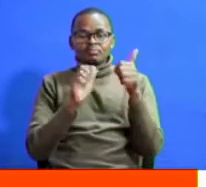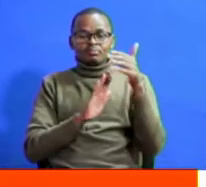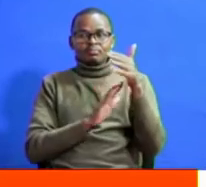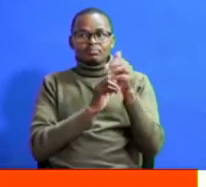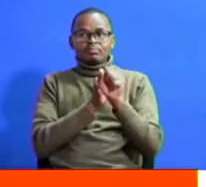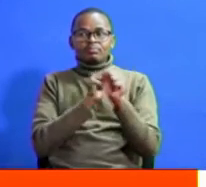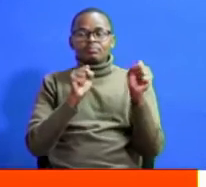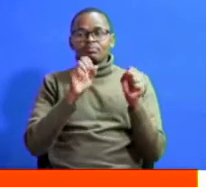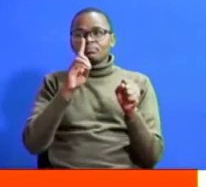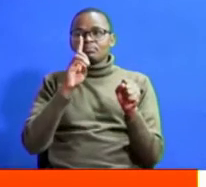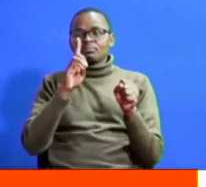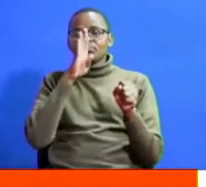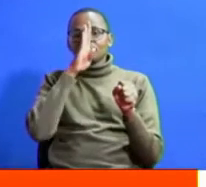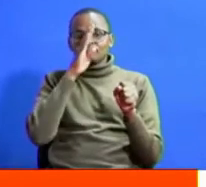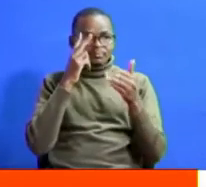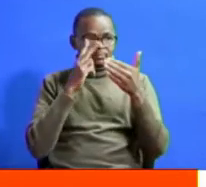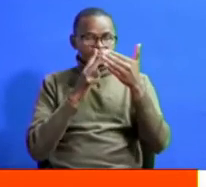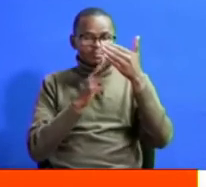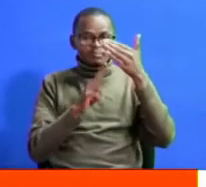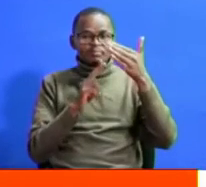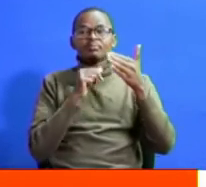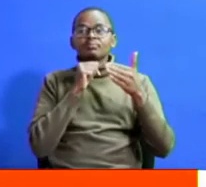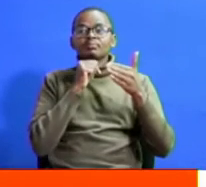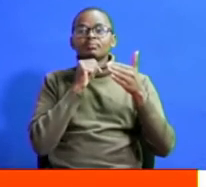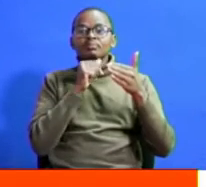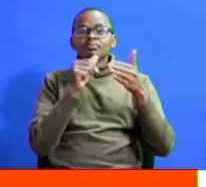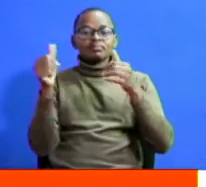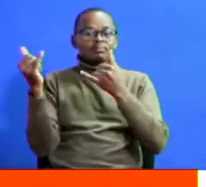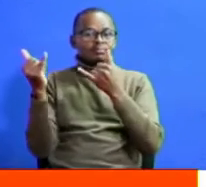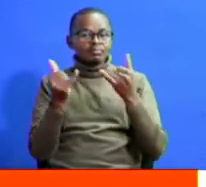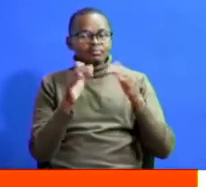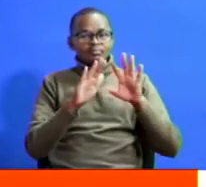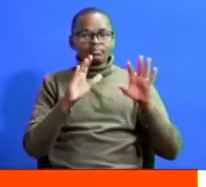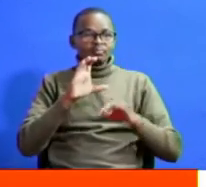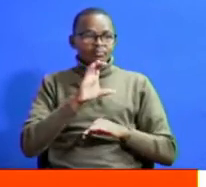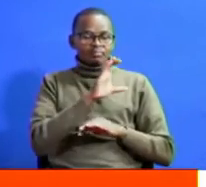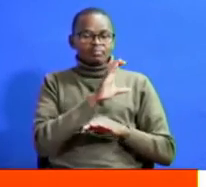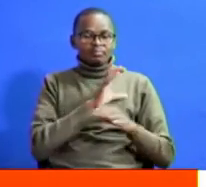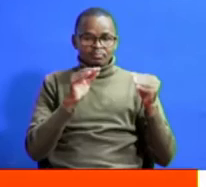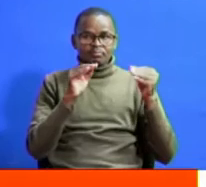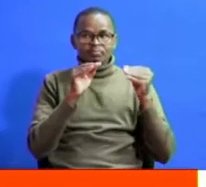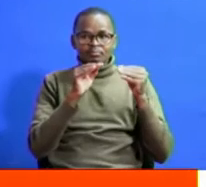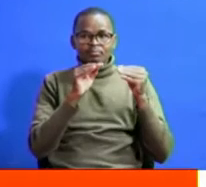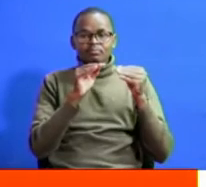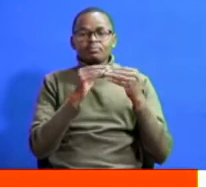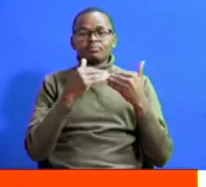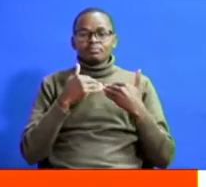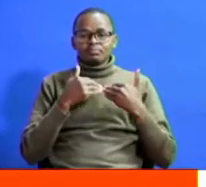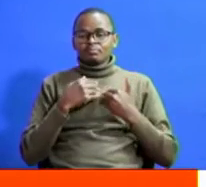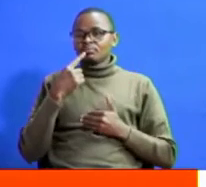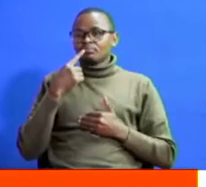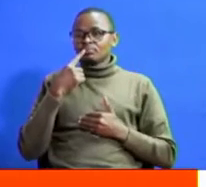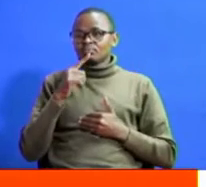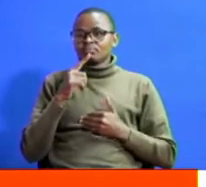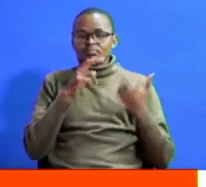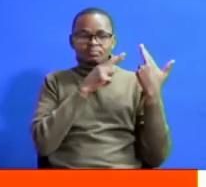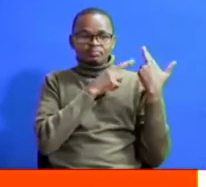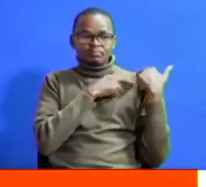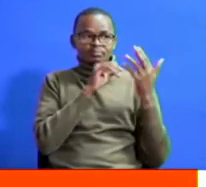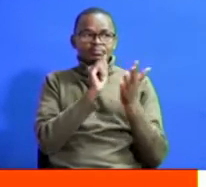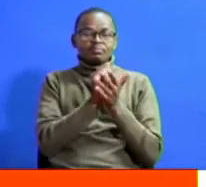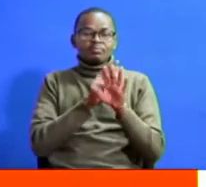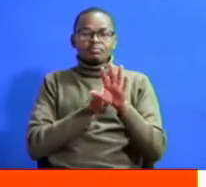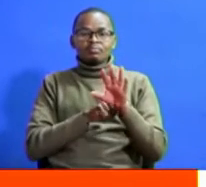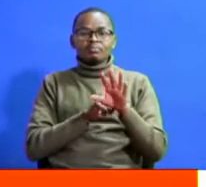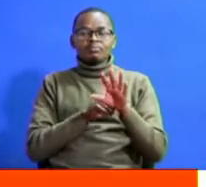president we've seen that he was not even invited to some of the cabinet meetings. So he couldn't have any say or any role to play at that point.